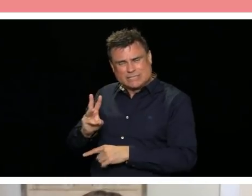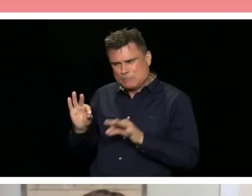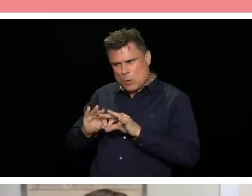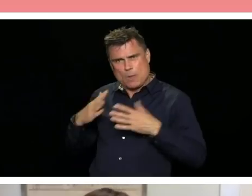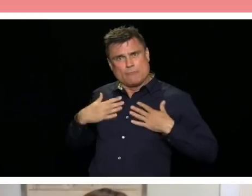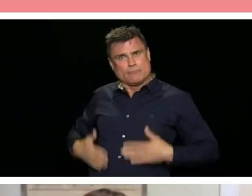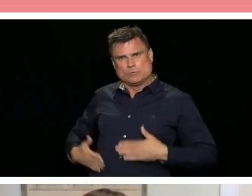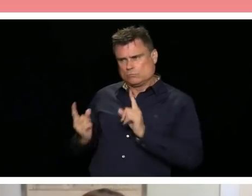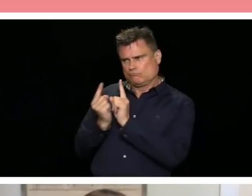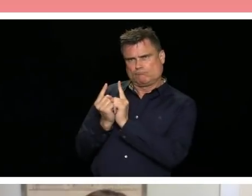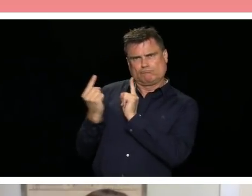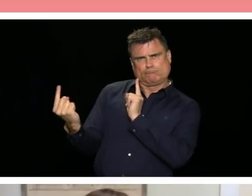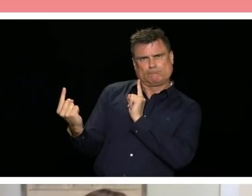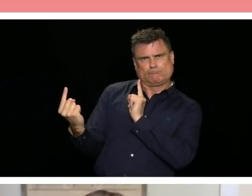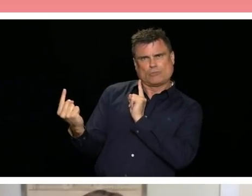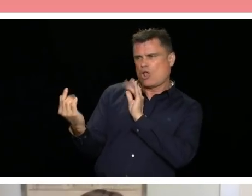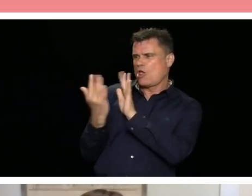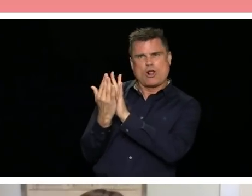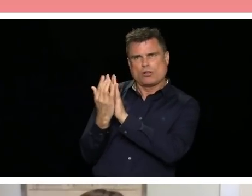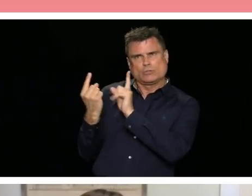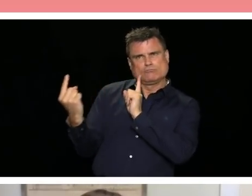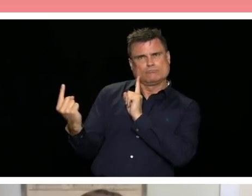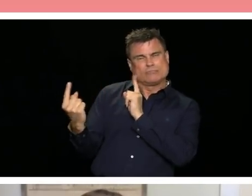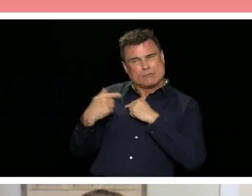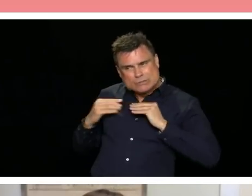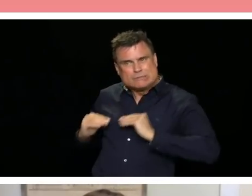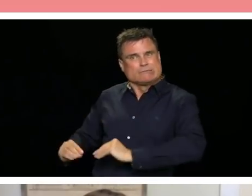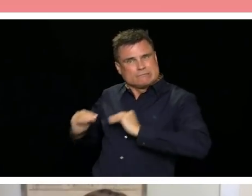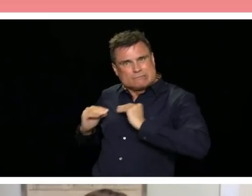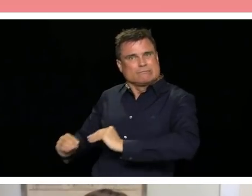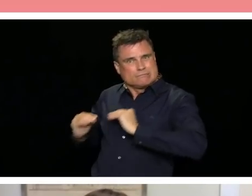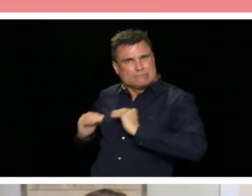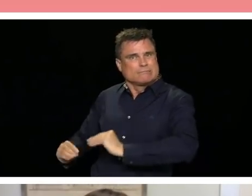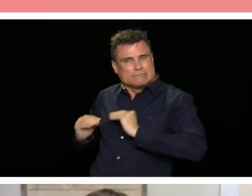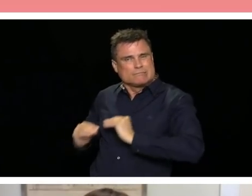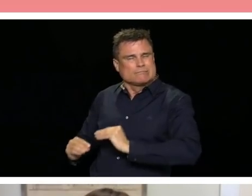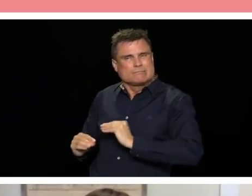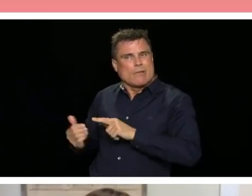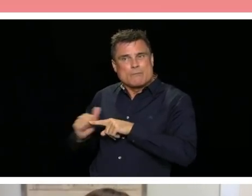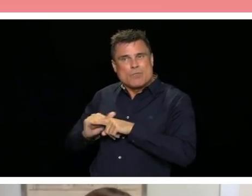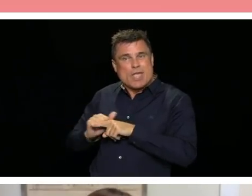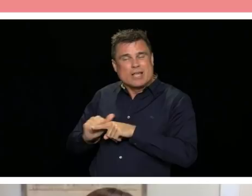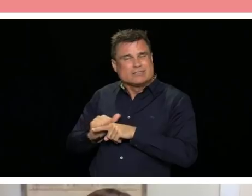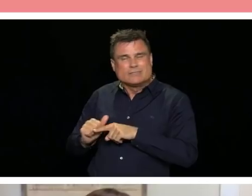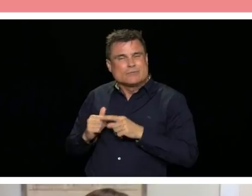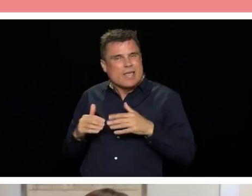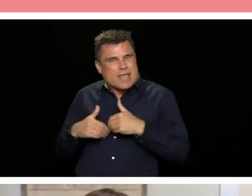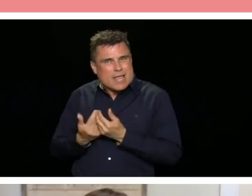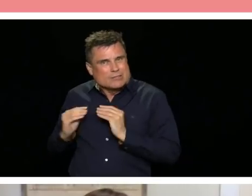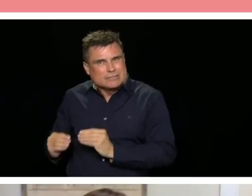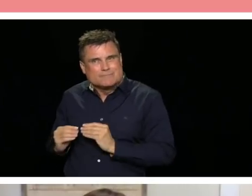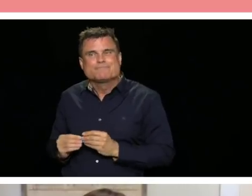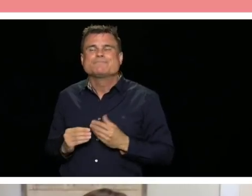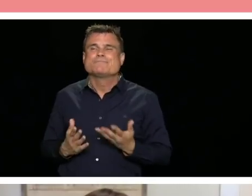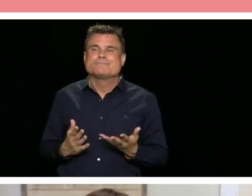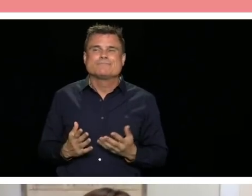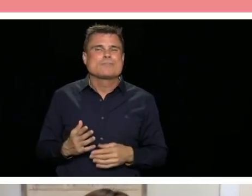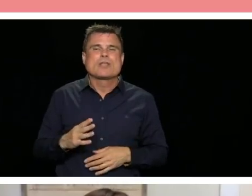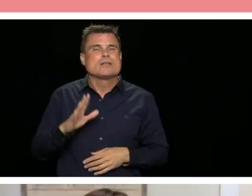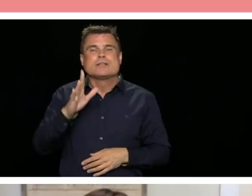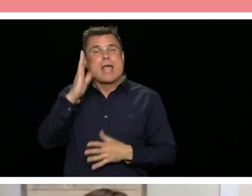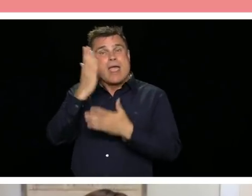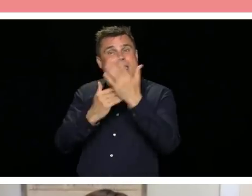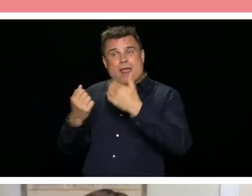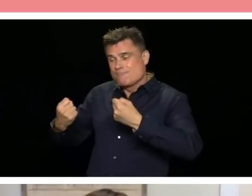their children, especially if they do have a cold and unable to go to childcare. And that is why I'm really proud that Premier John Horgan has